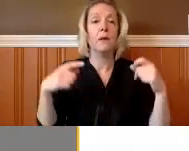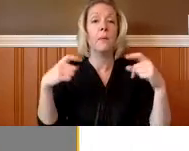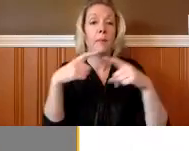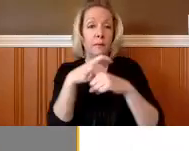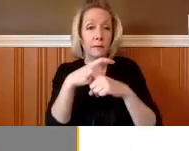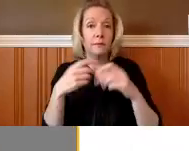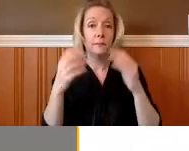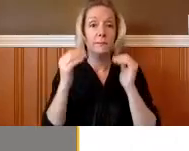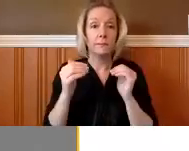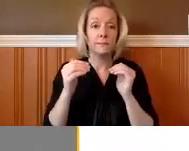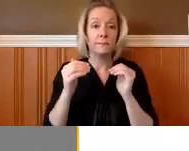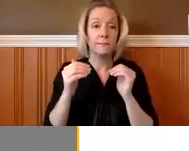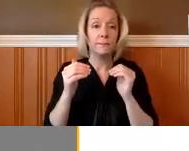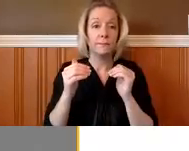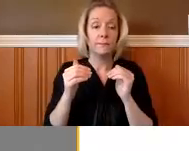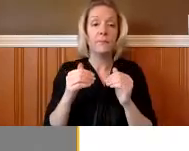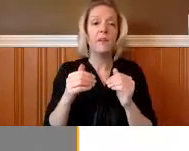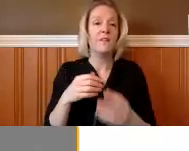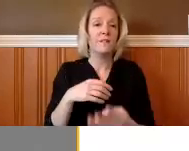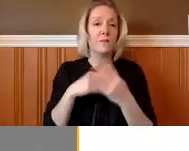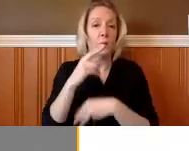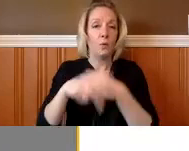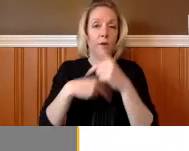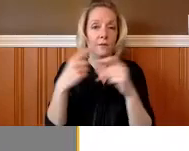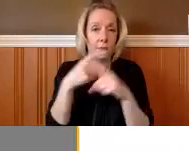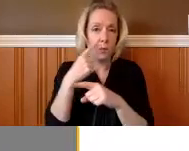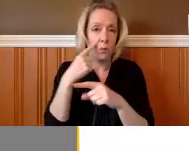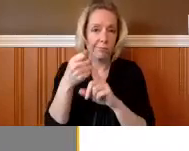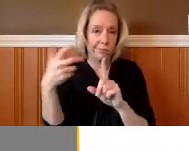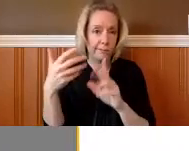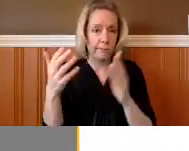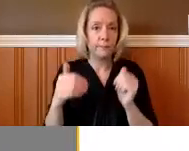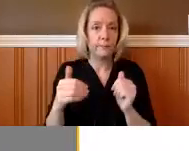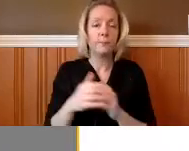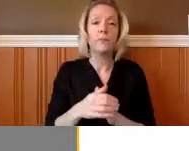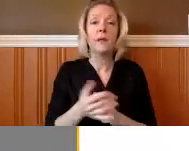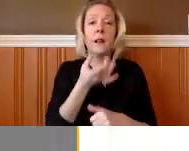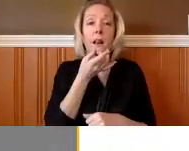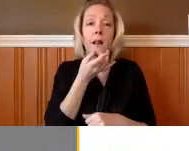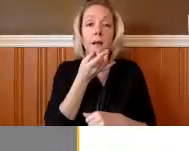complexity, 4 types of complexity that we'll talk about. We're going to talk about light,